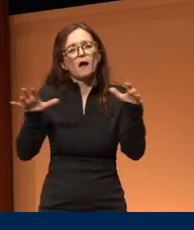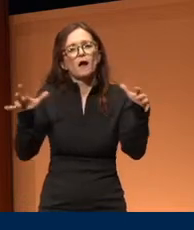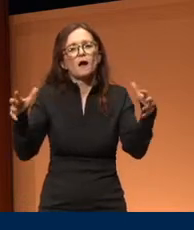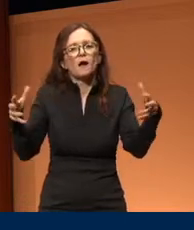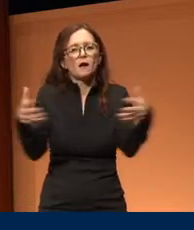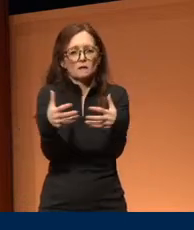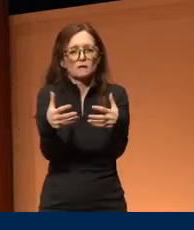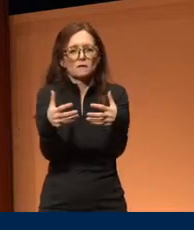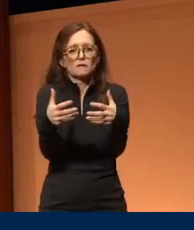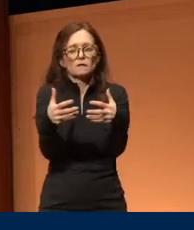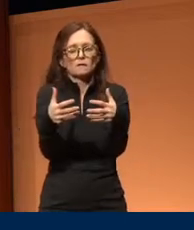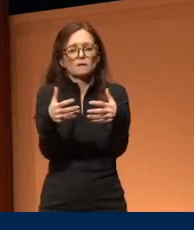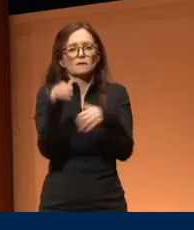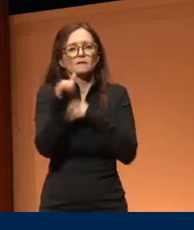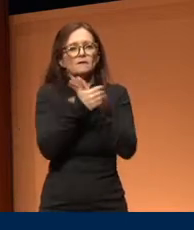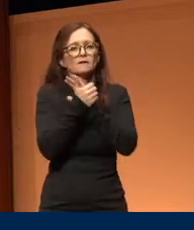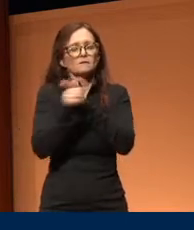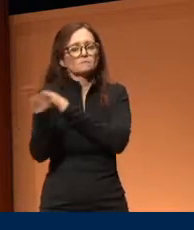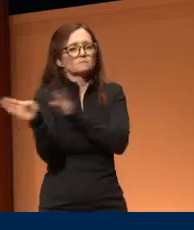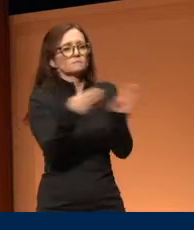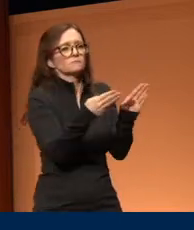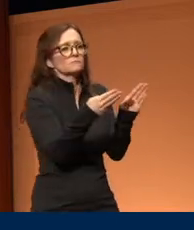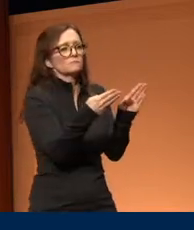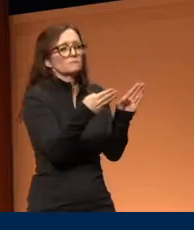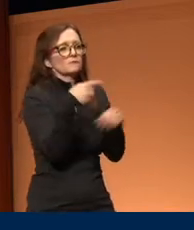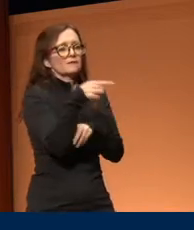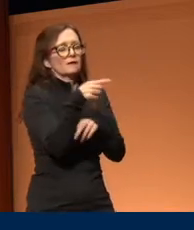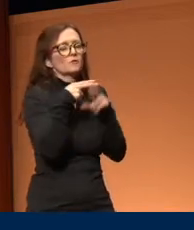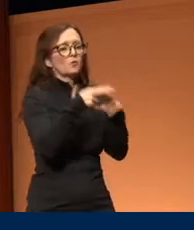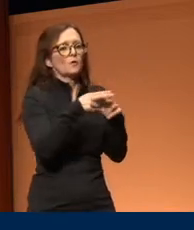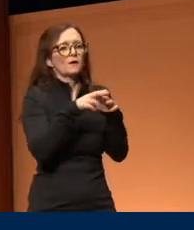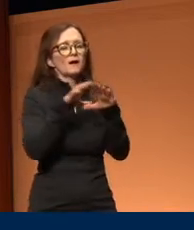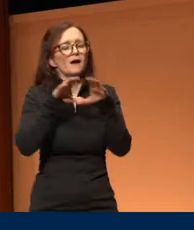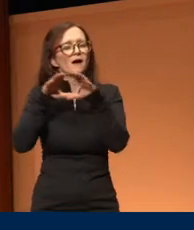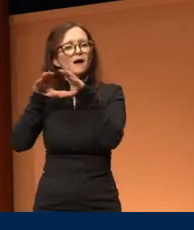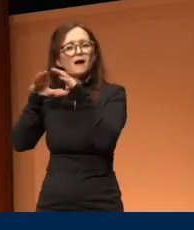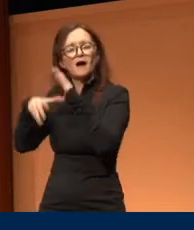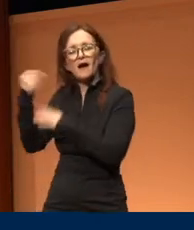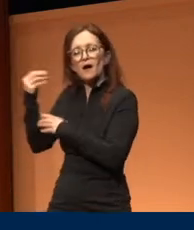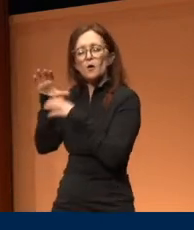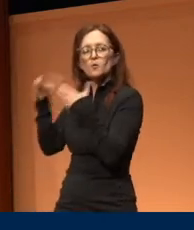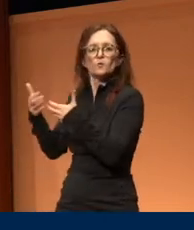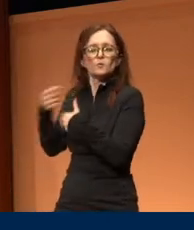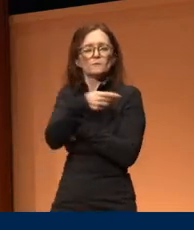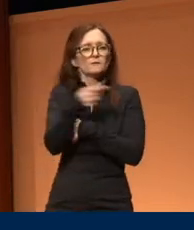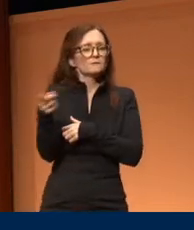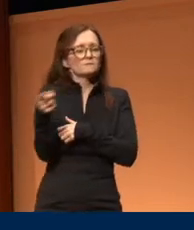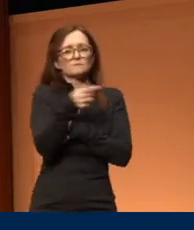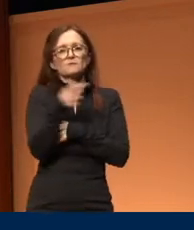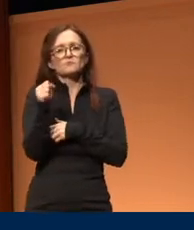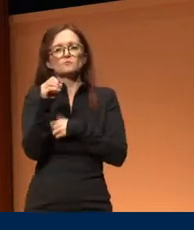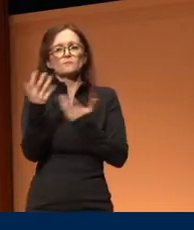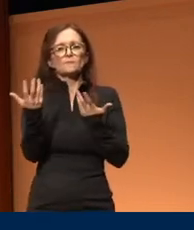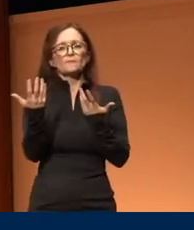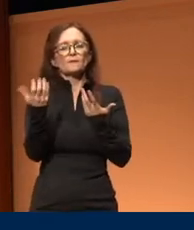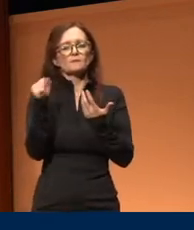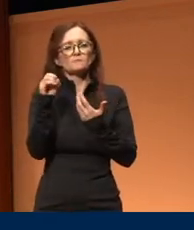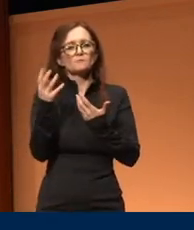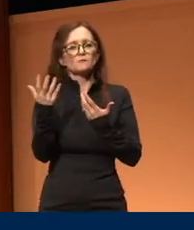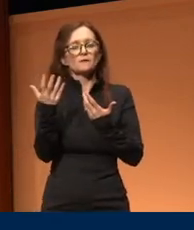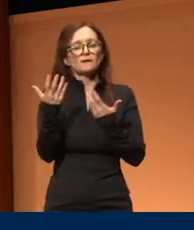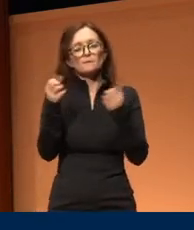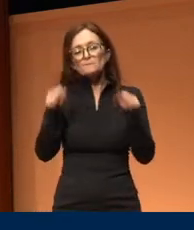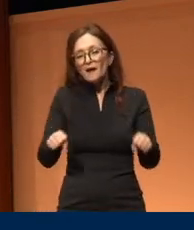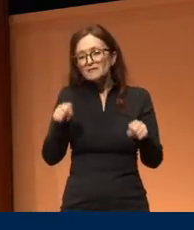towards the experts, who seemed to be kind of like an out group to a certain extent for the people within the assembly themselves. And so a